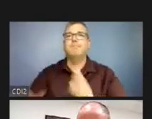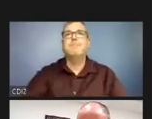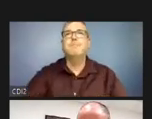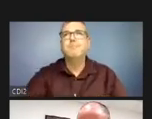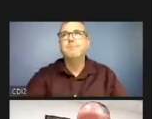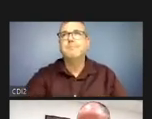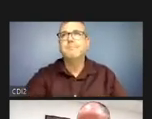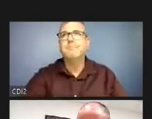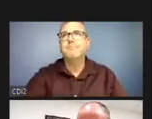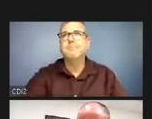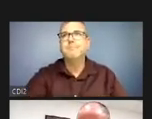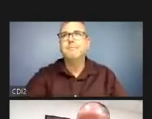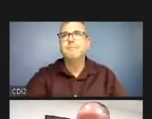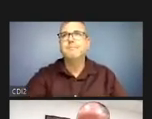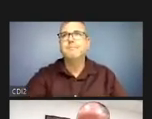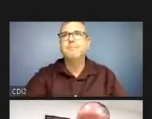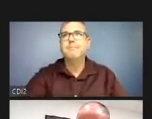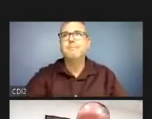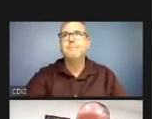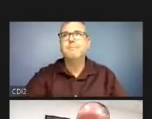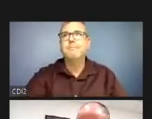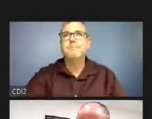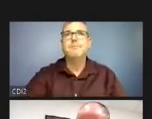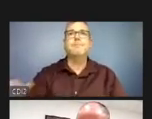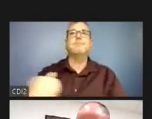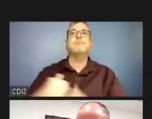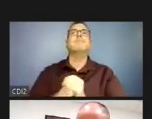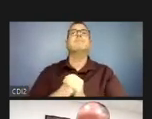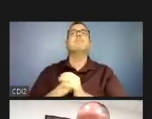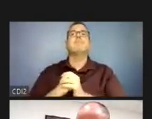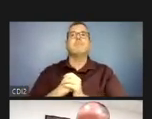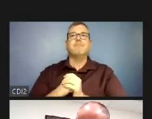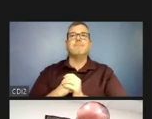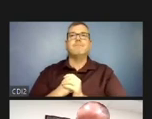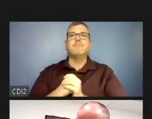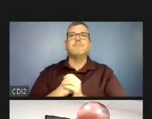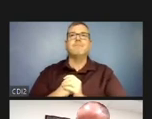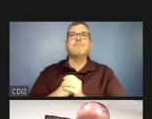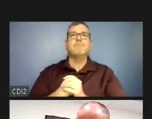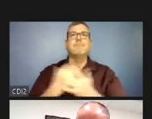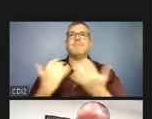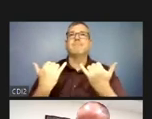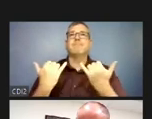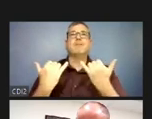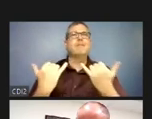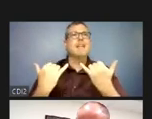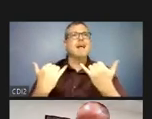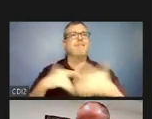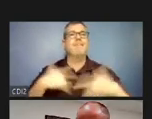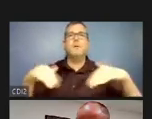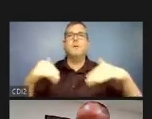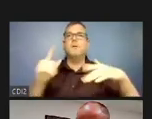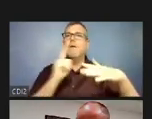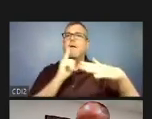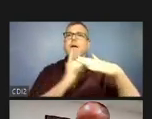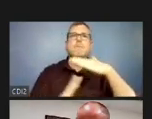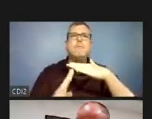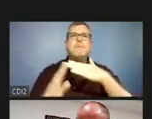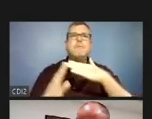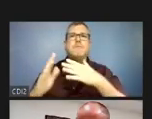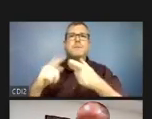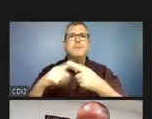having us today. I'm really thankful and humbled by the participation in this critically important